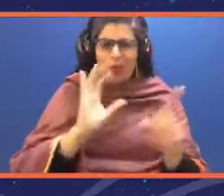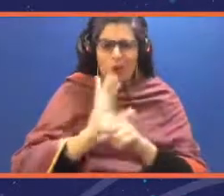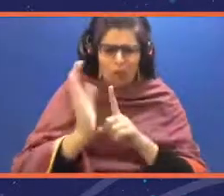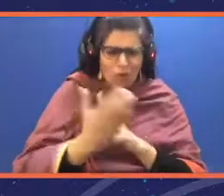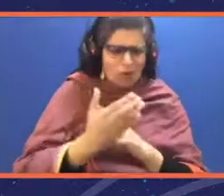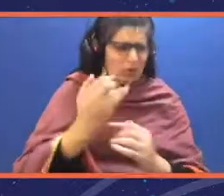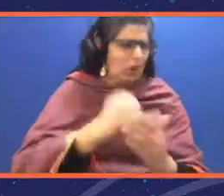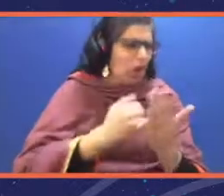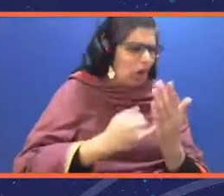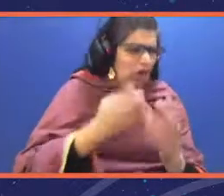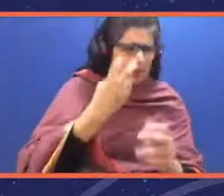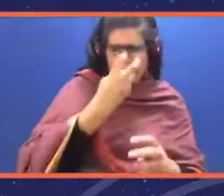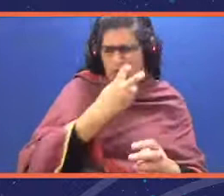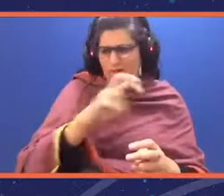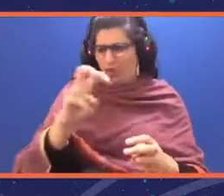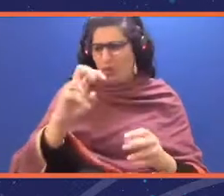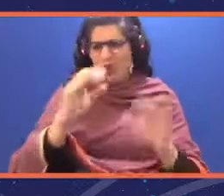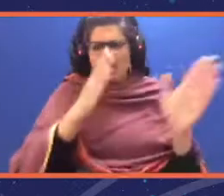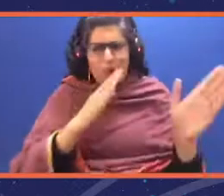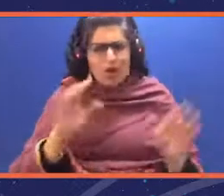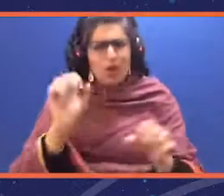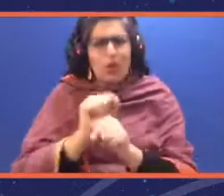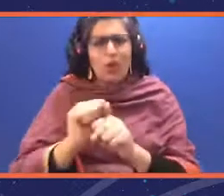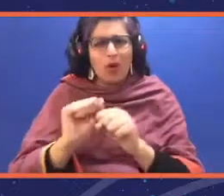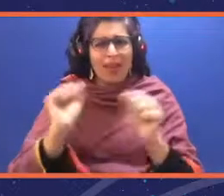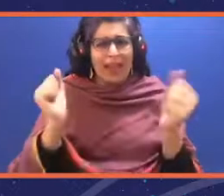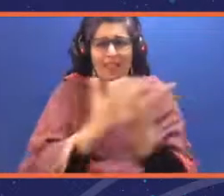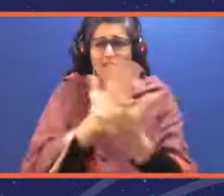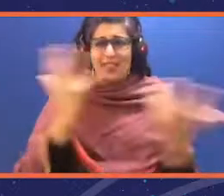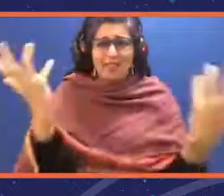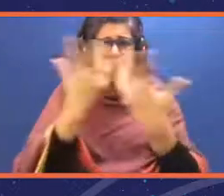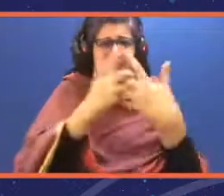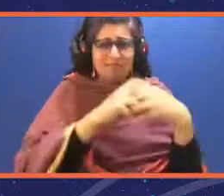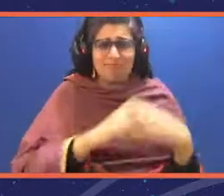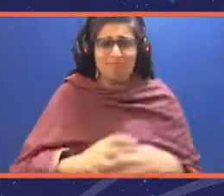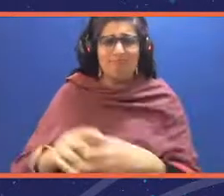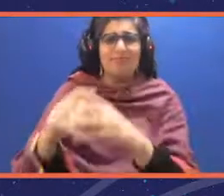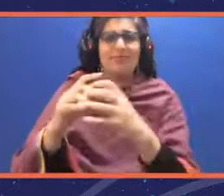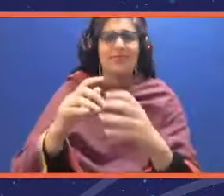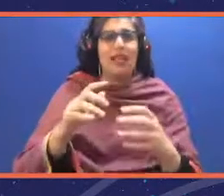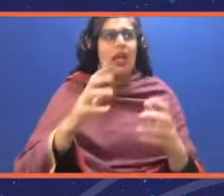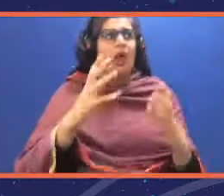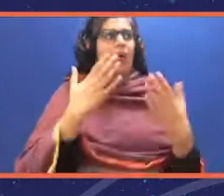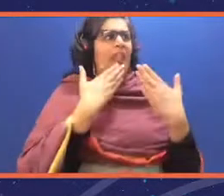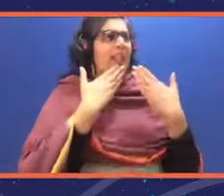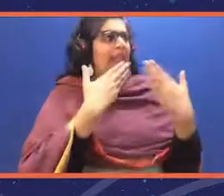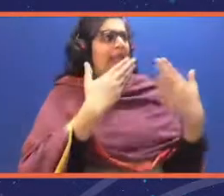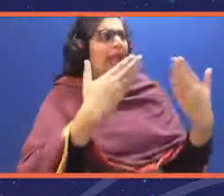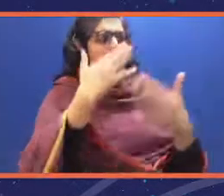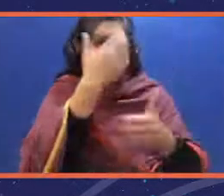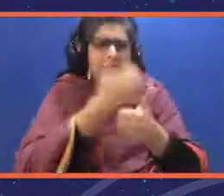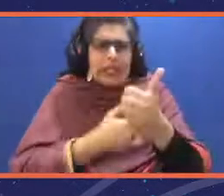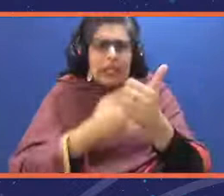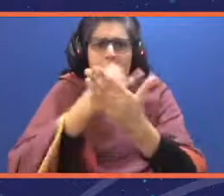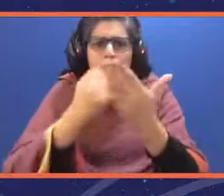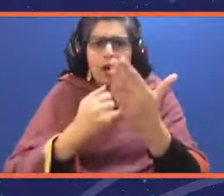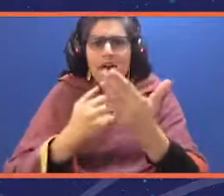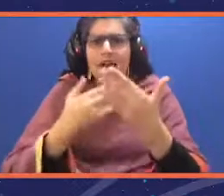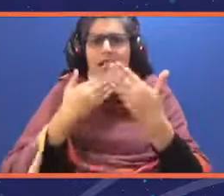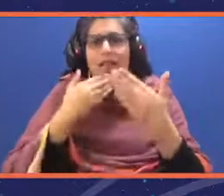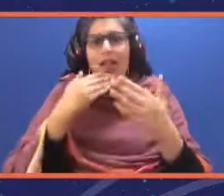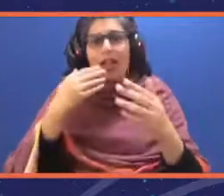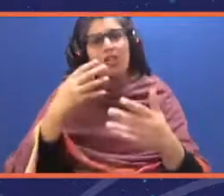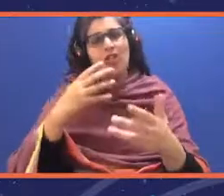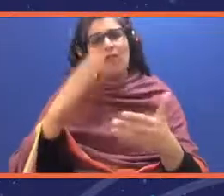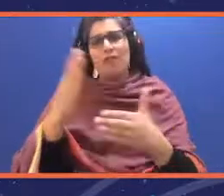work together. I wanted to give a big thank you to each of the artists for sharing your beautiful, powerful work. I want to shout out all of